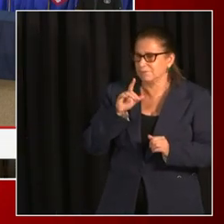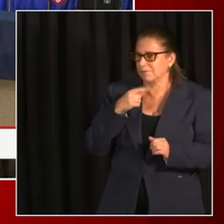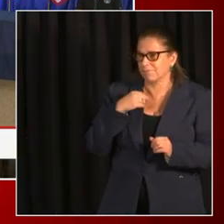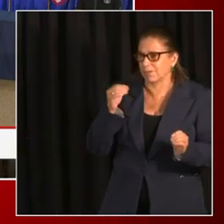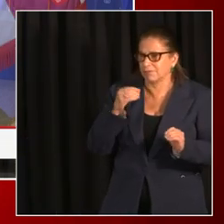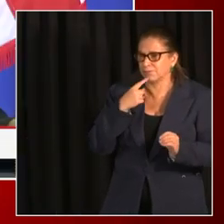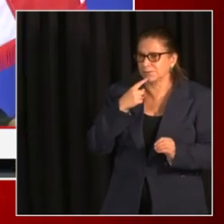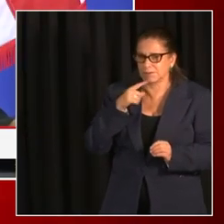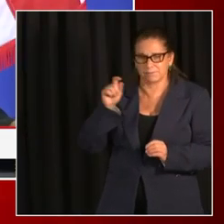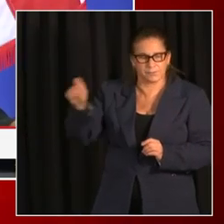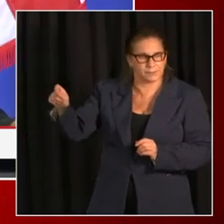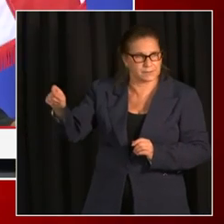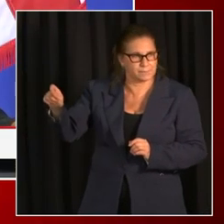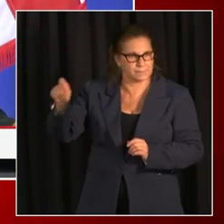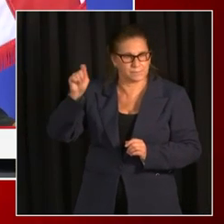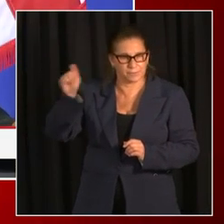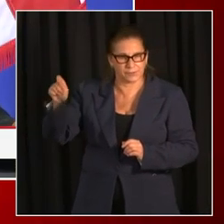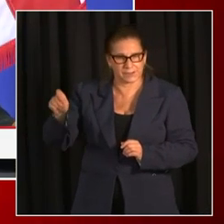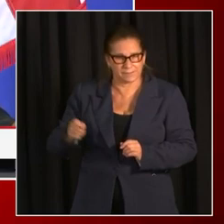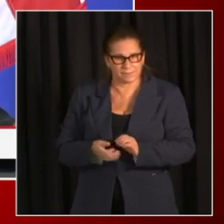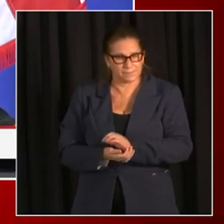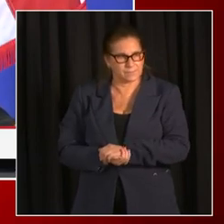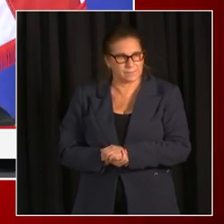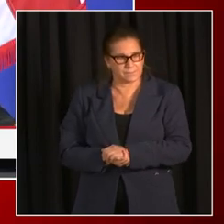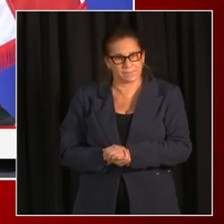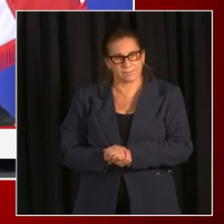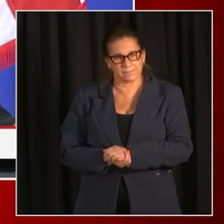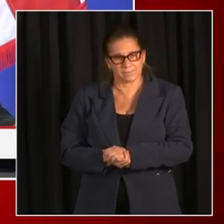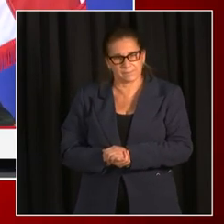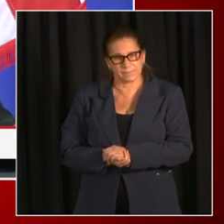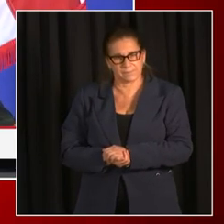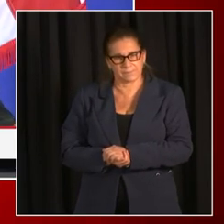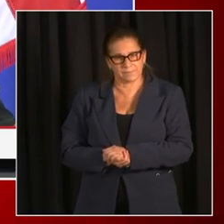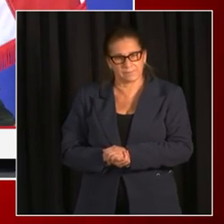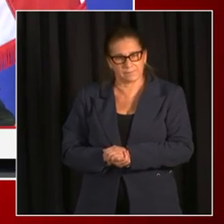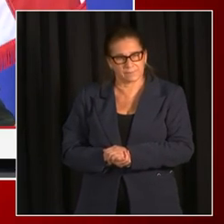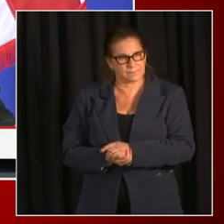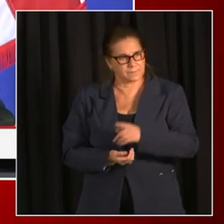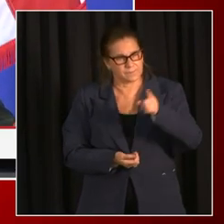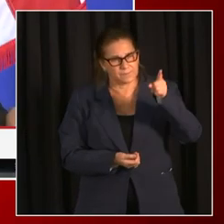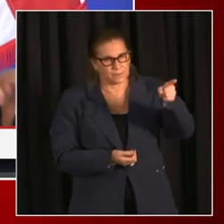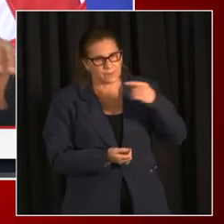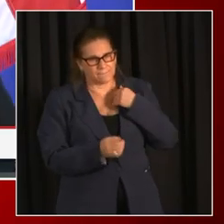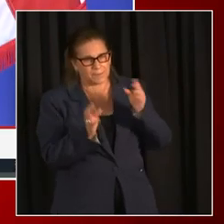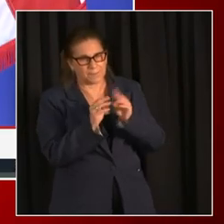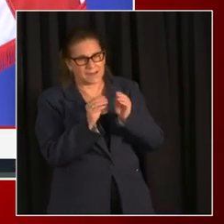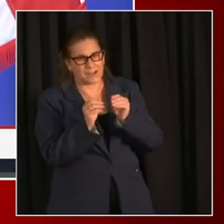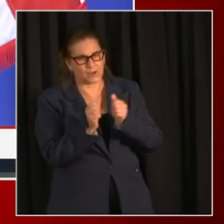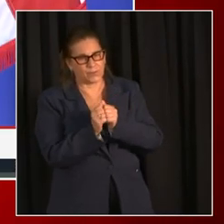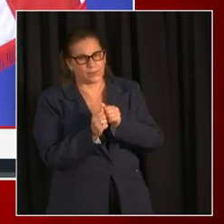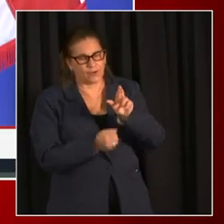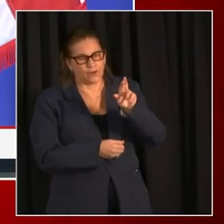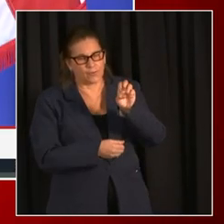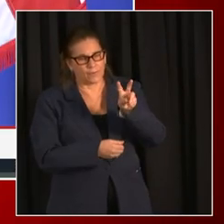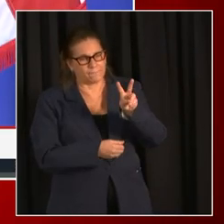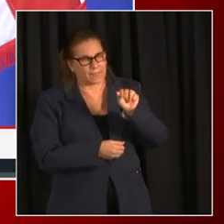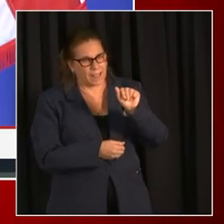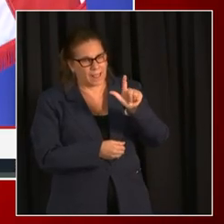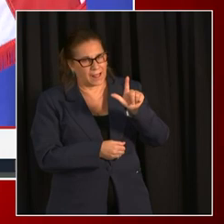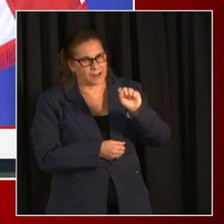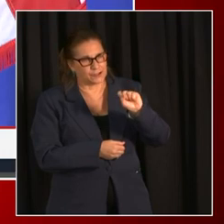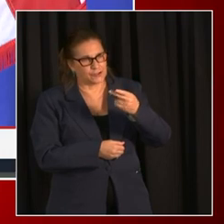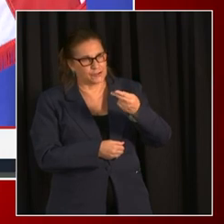Yes. Earlier today, you said that you've had conversations with Reverend Sharpton about his event later this month. Have you had